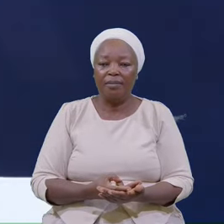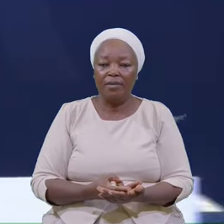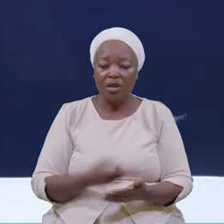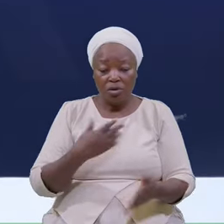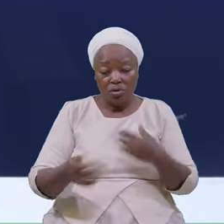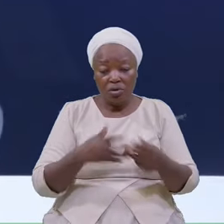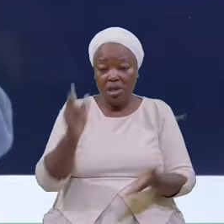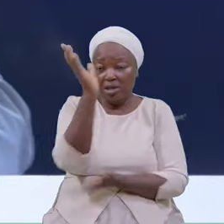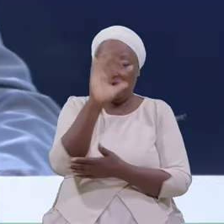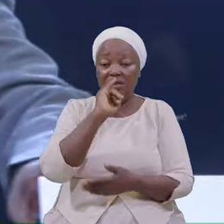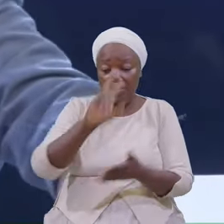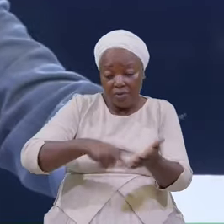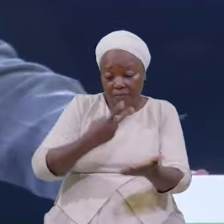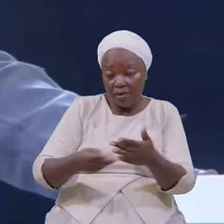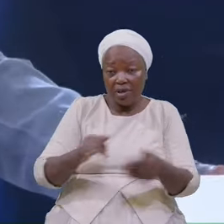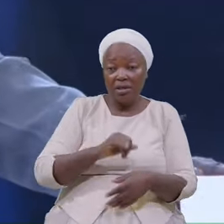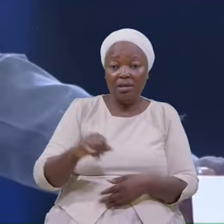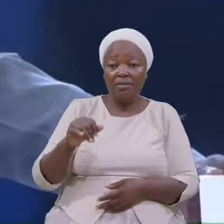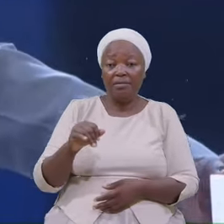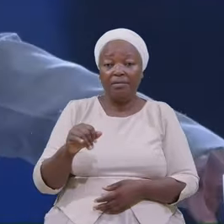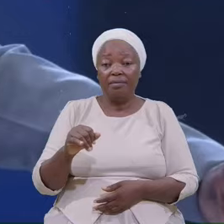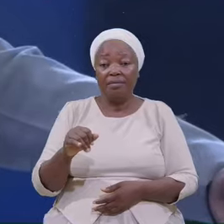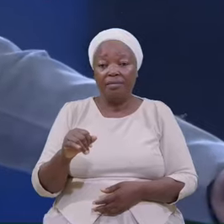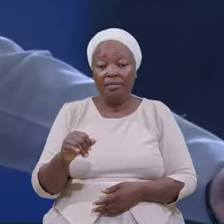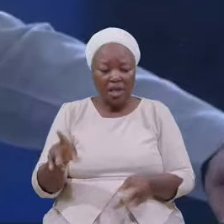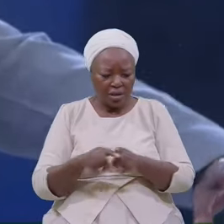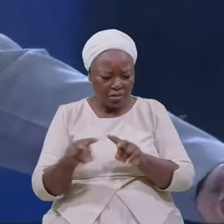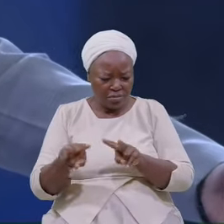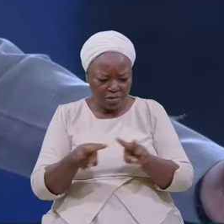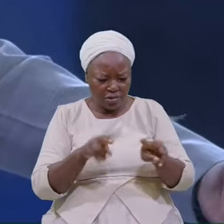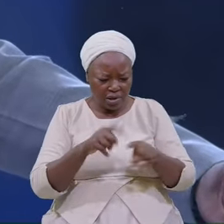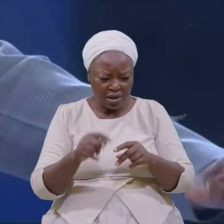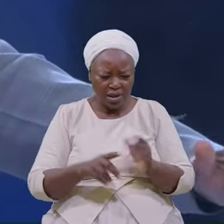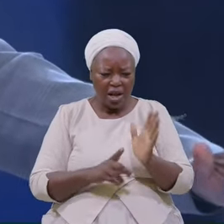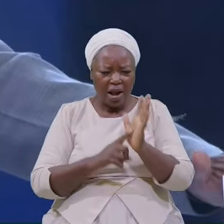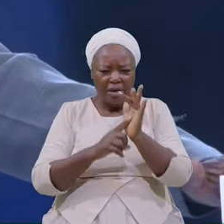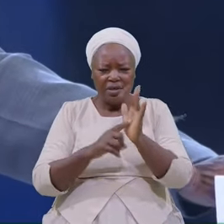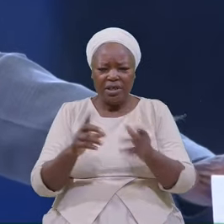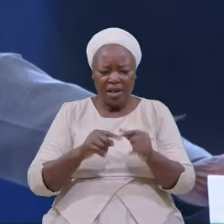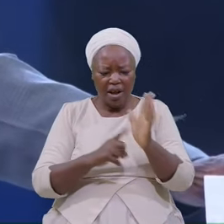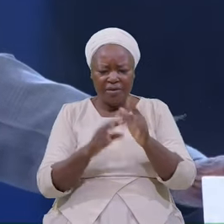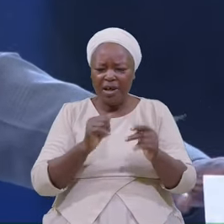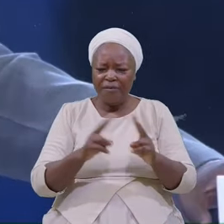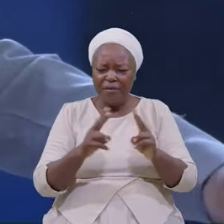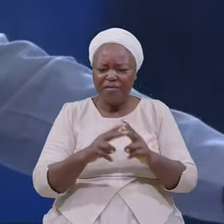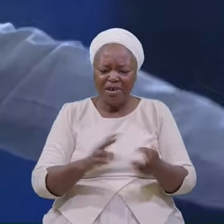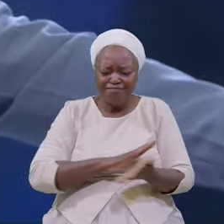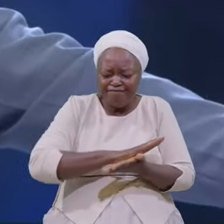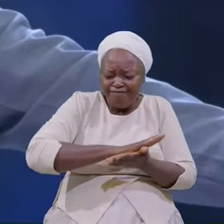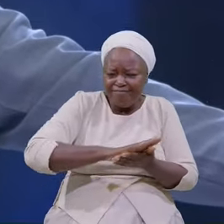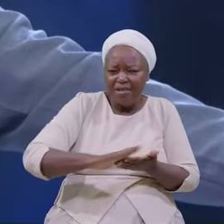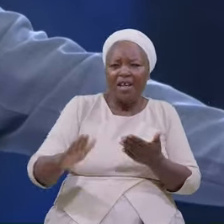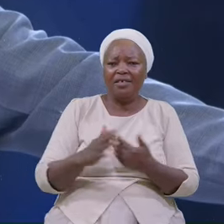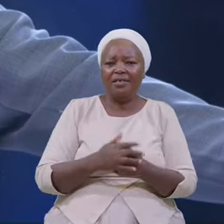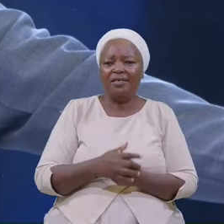tree is falling down, quoi que l'arbre tombe. As you look at the leaves are still as fresh as ever. On voit